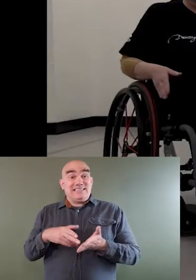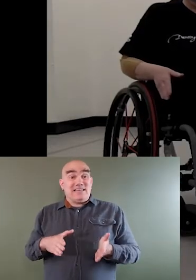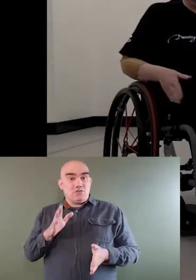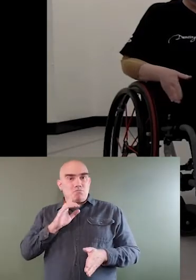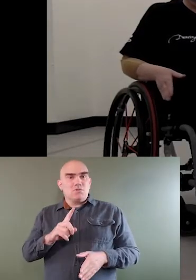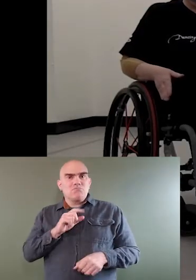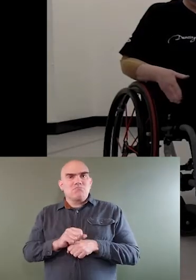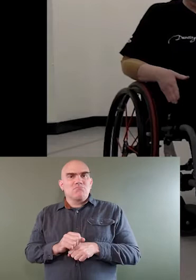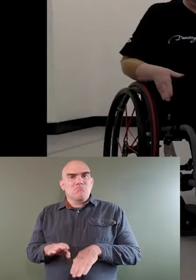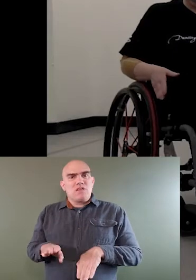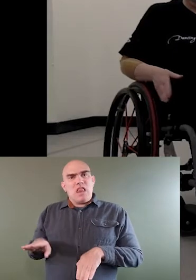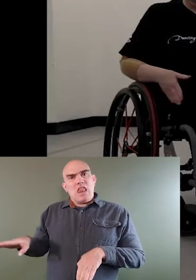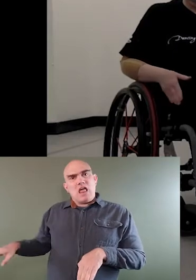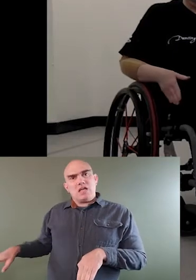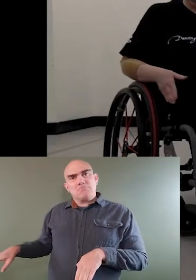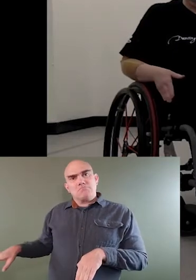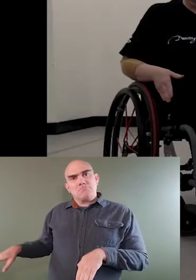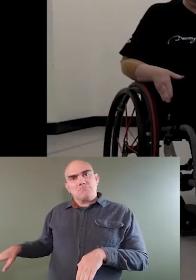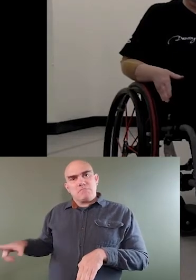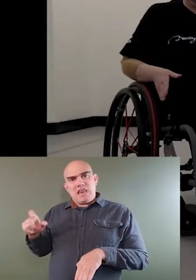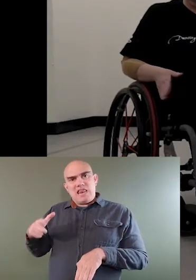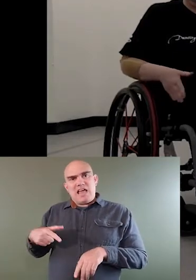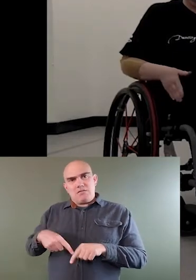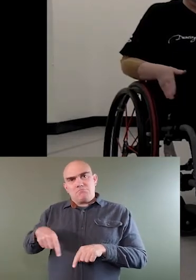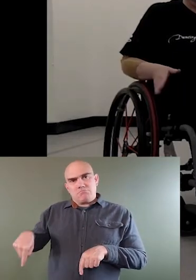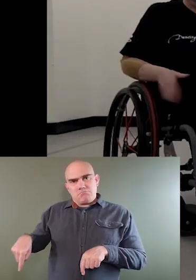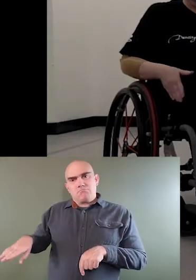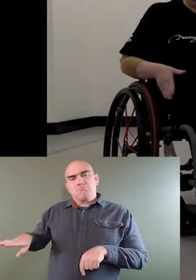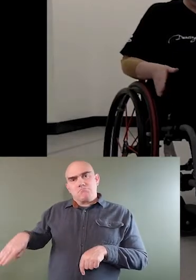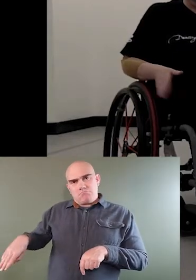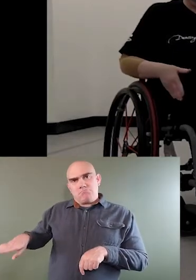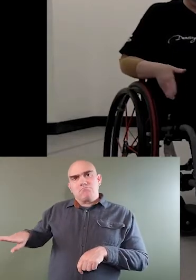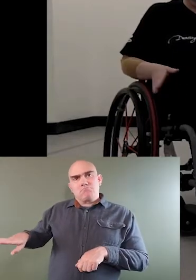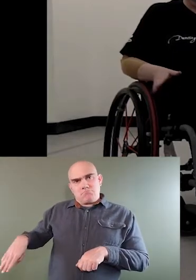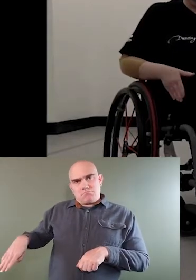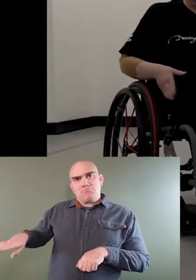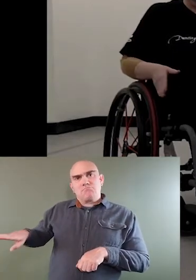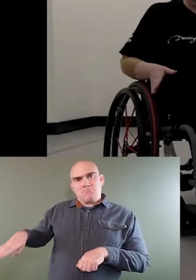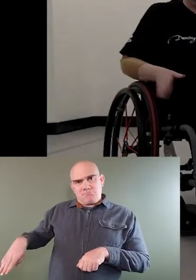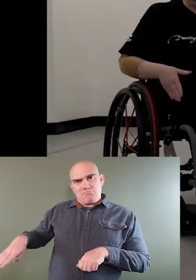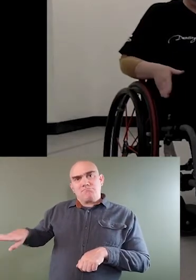dancers would take their leg to the side.